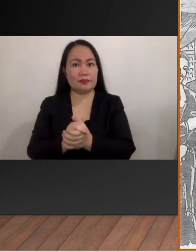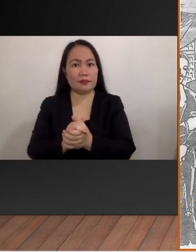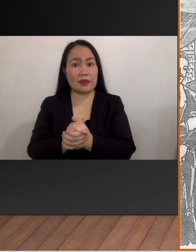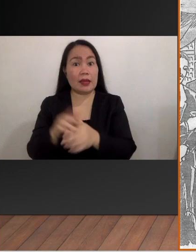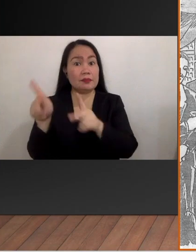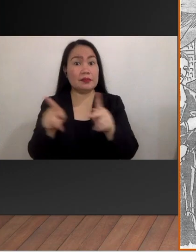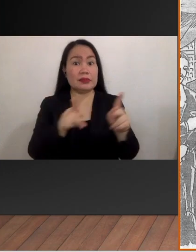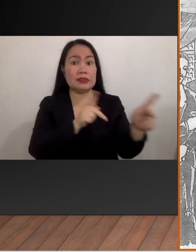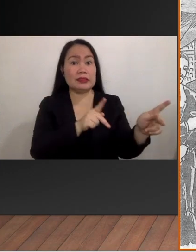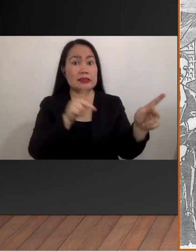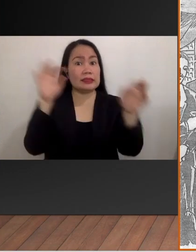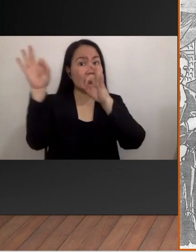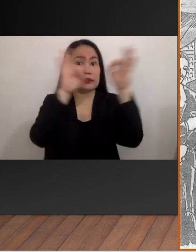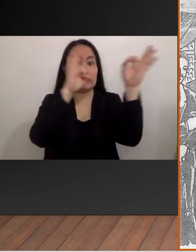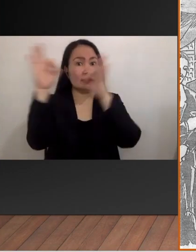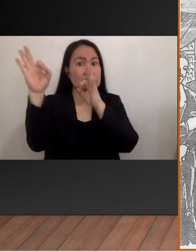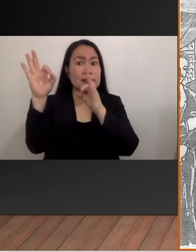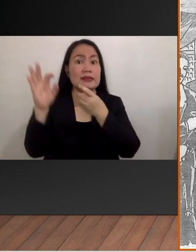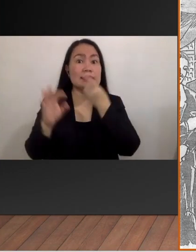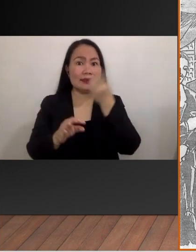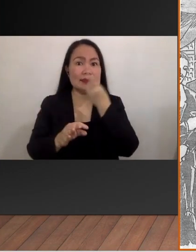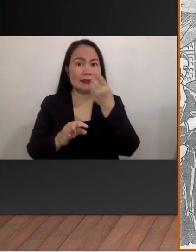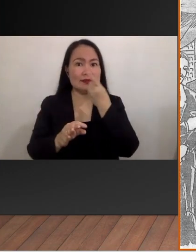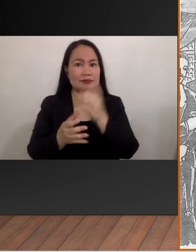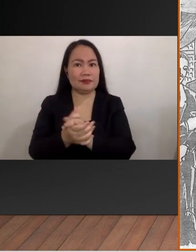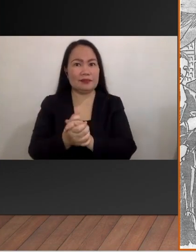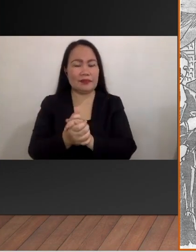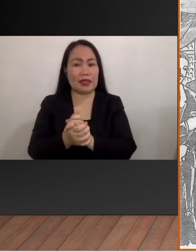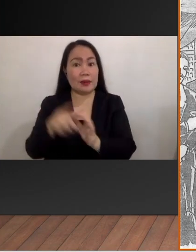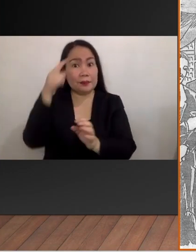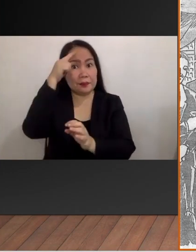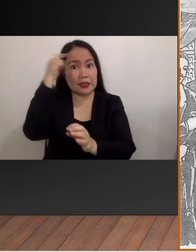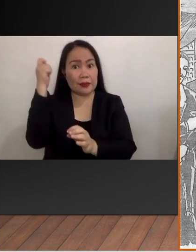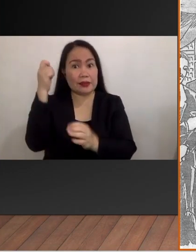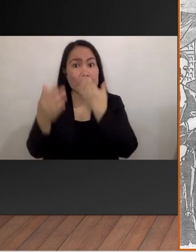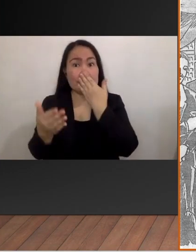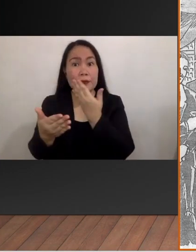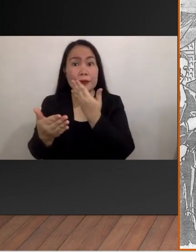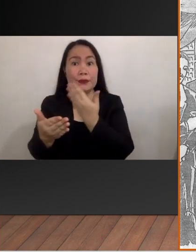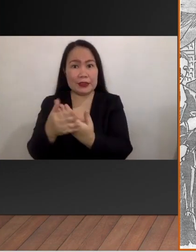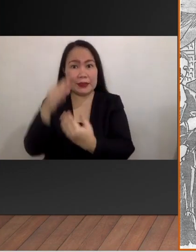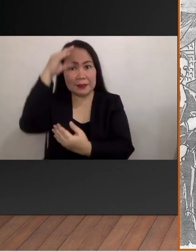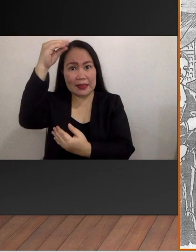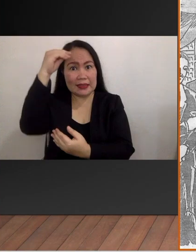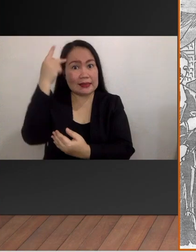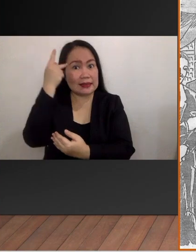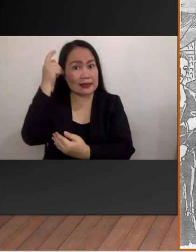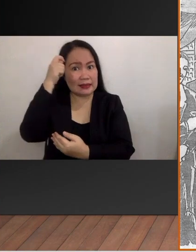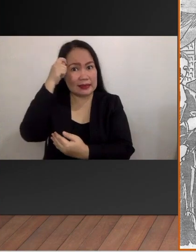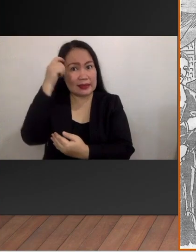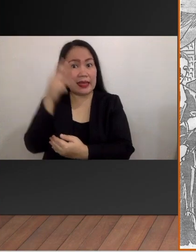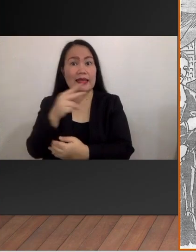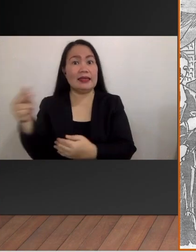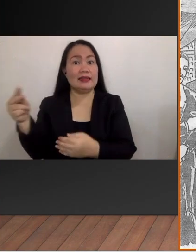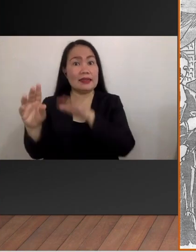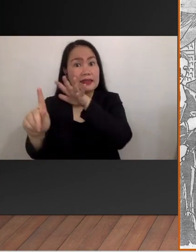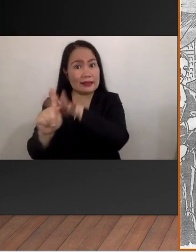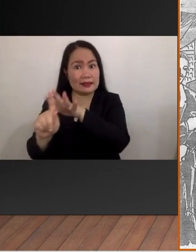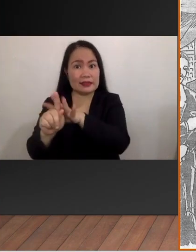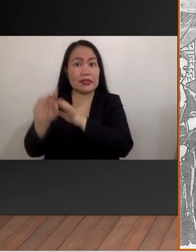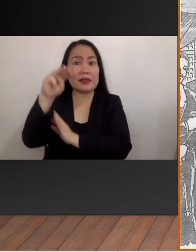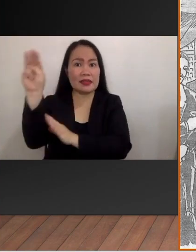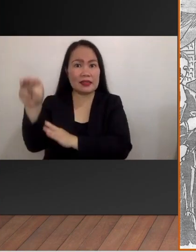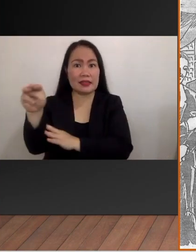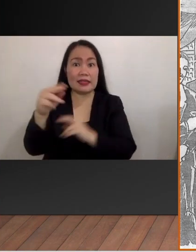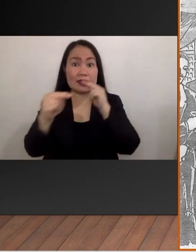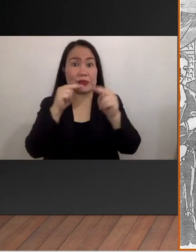Tiago, prepared a fancy banquet. Because he was a good man and known throughout Manila,